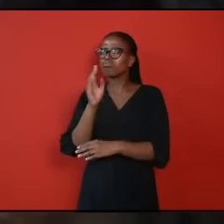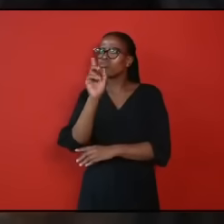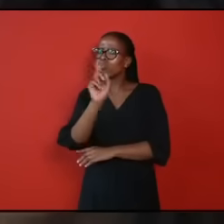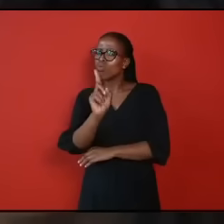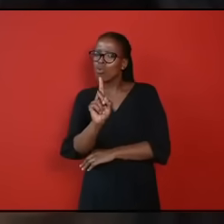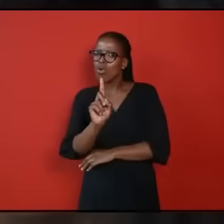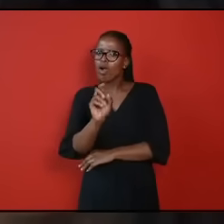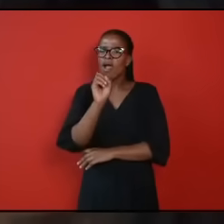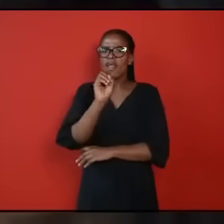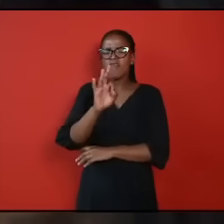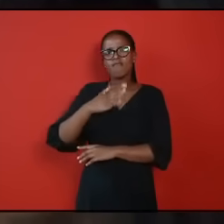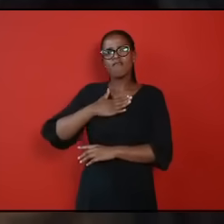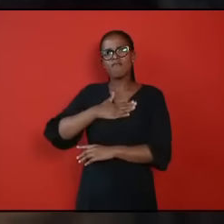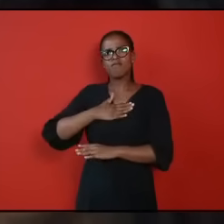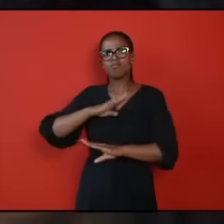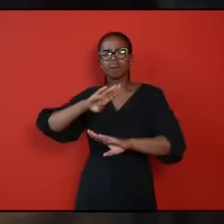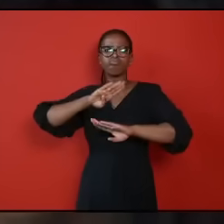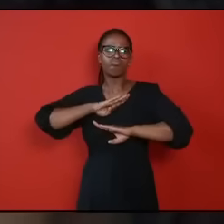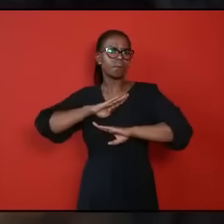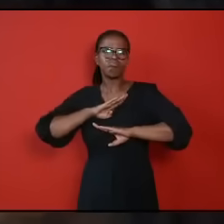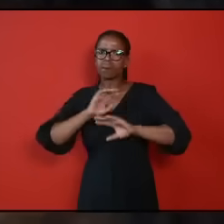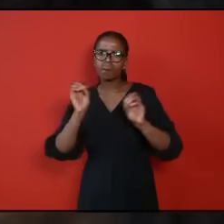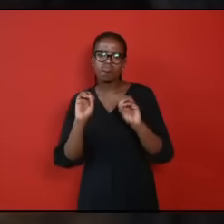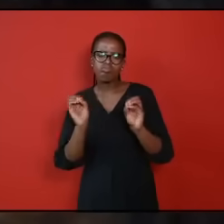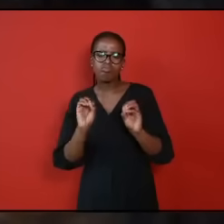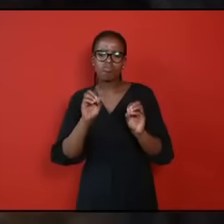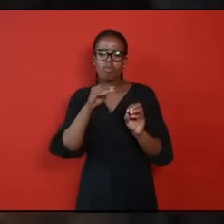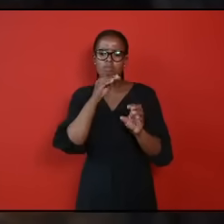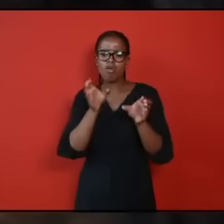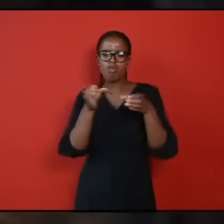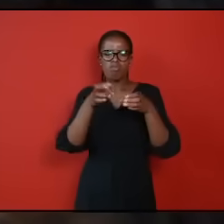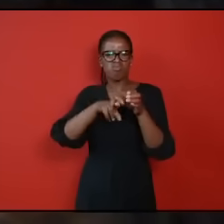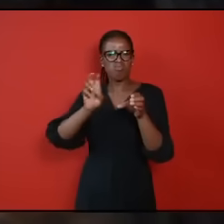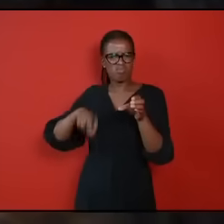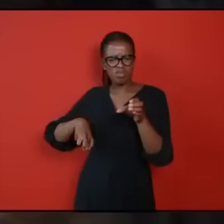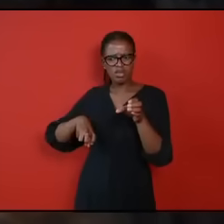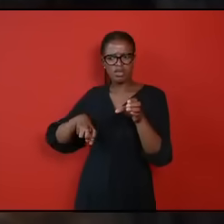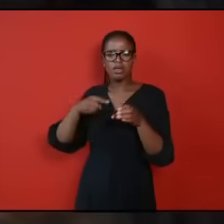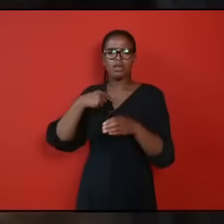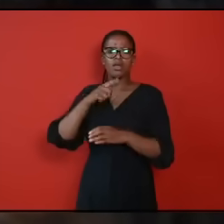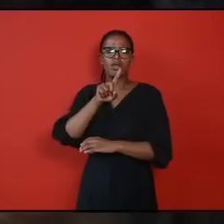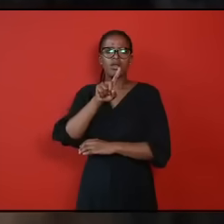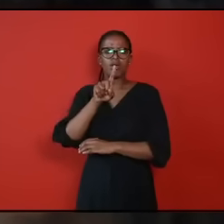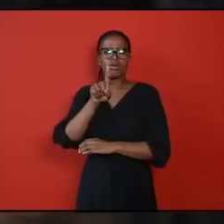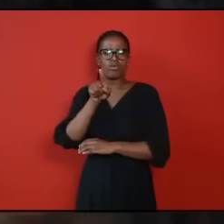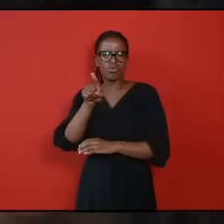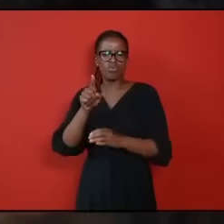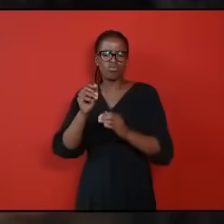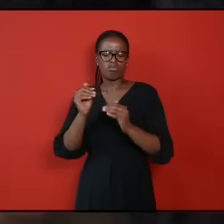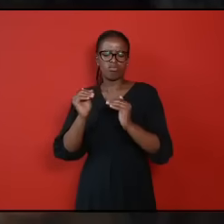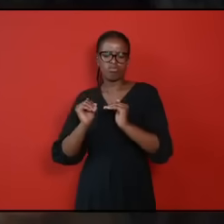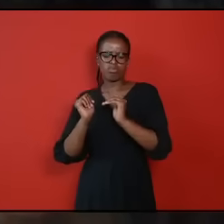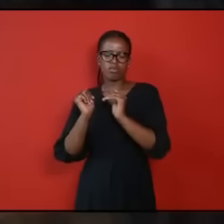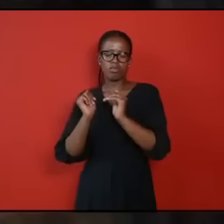if you're not satisfied, you leave the coalition. Does that not amount to political instability immediately? Thank